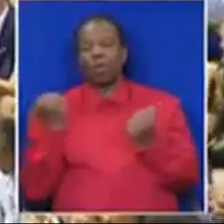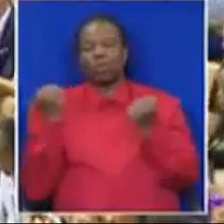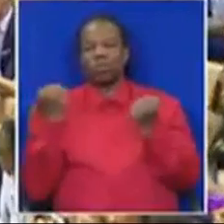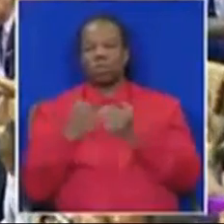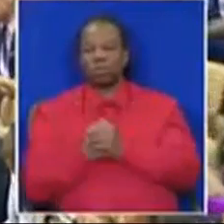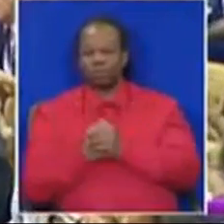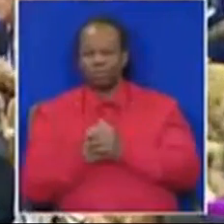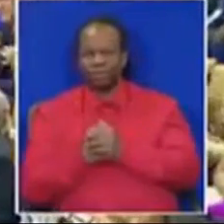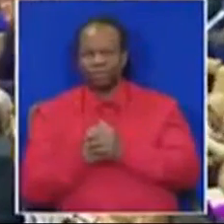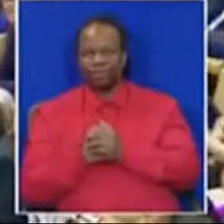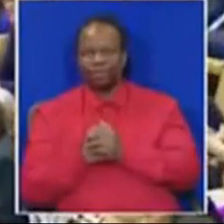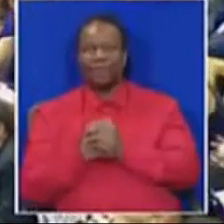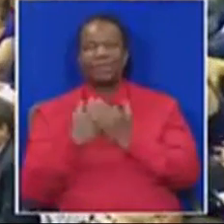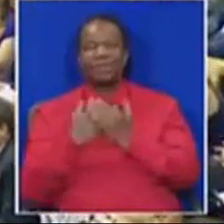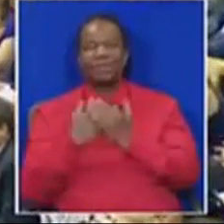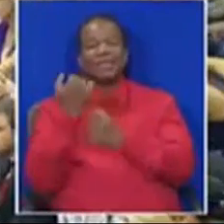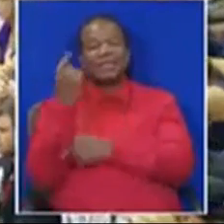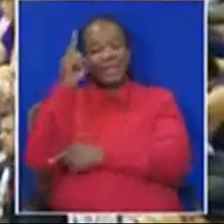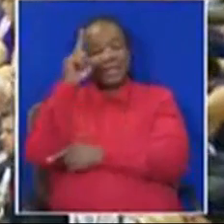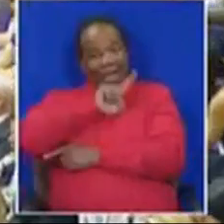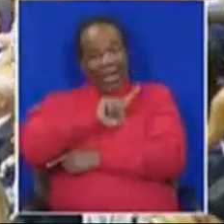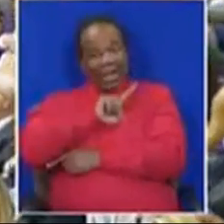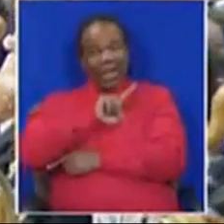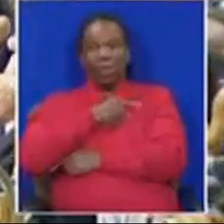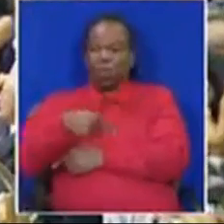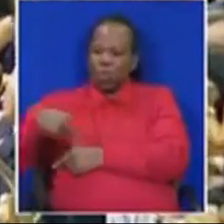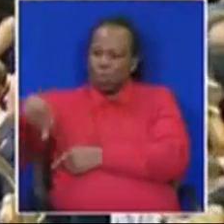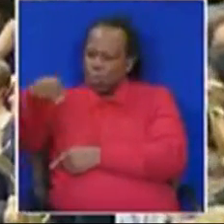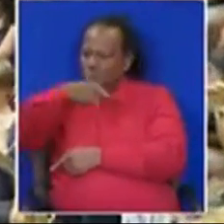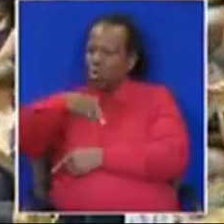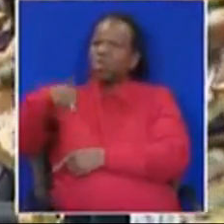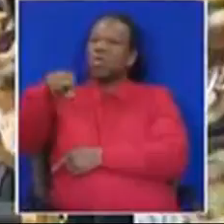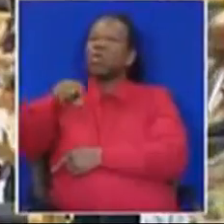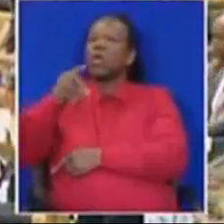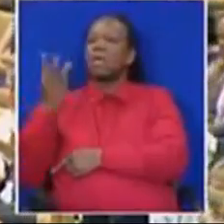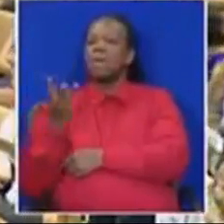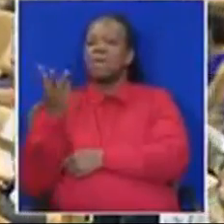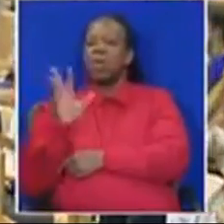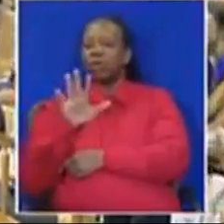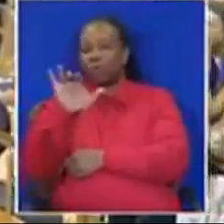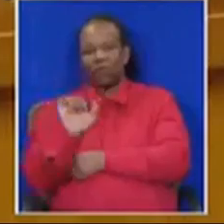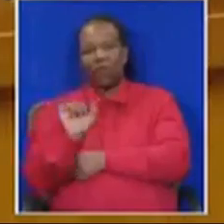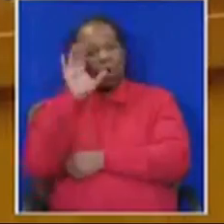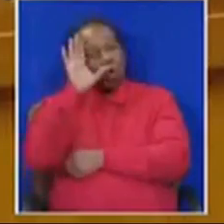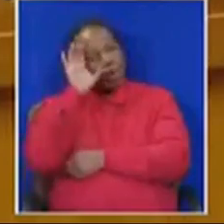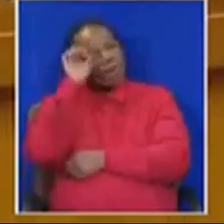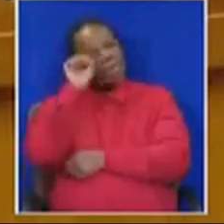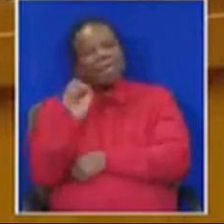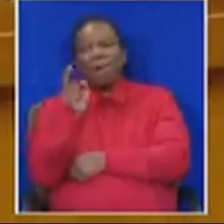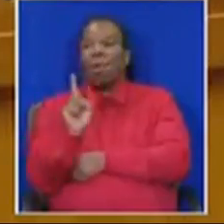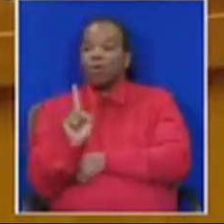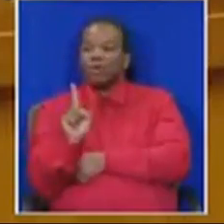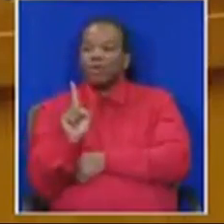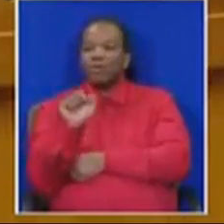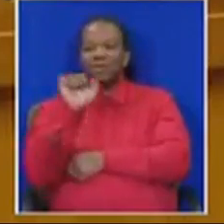It is a day on which we as South Africans will remember the life of one of